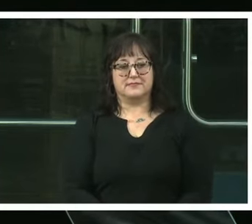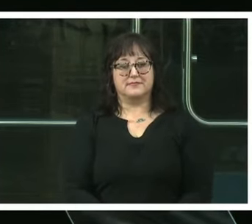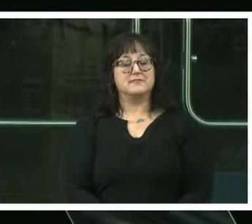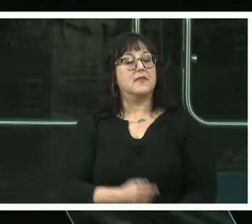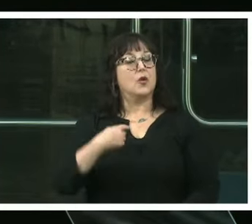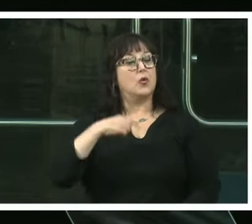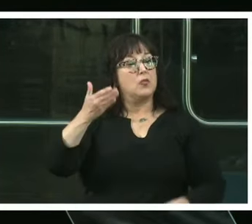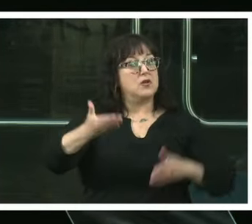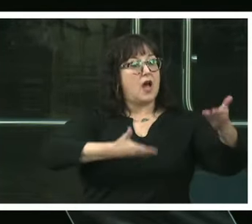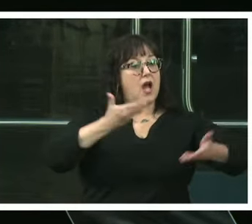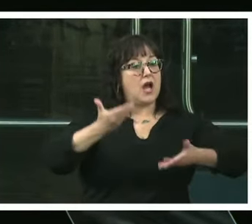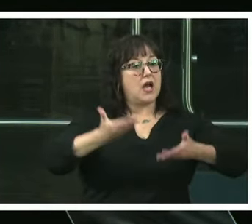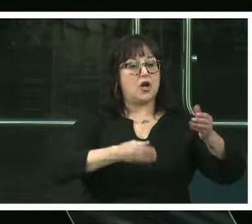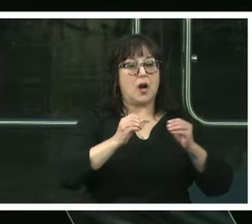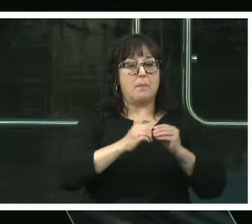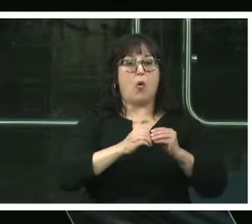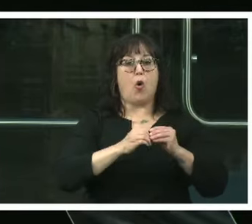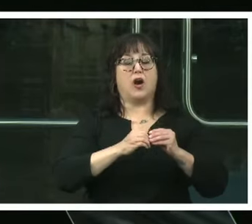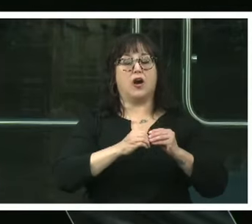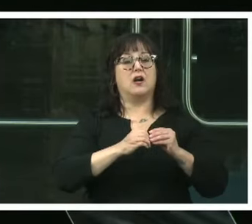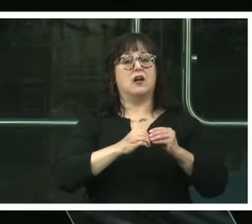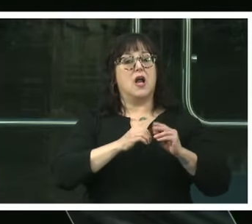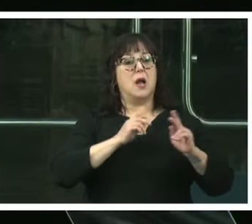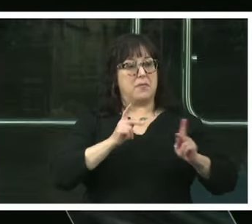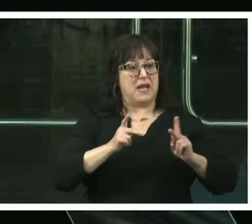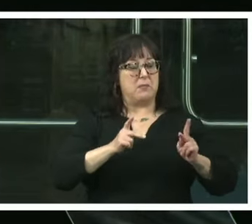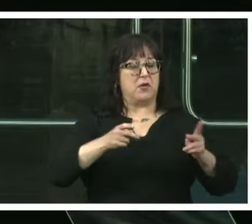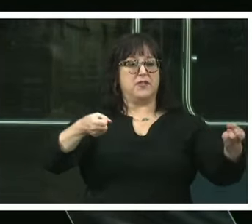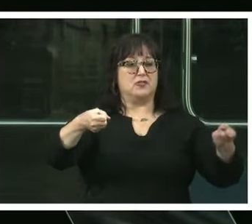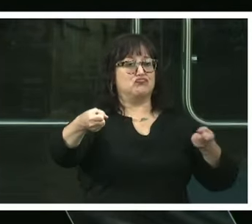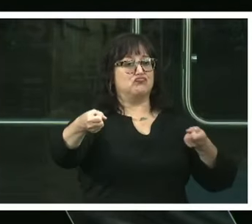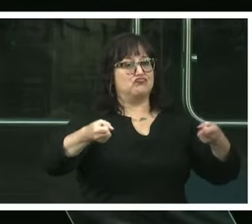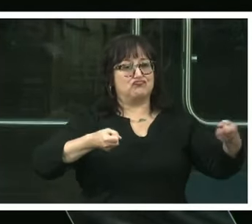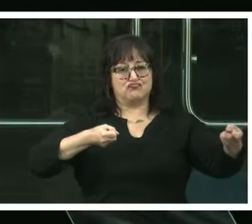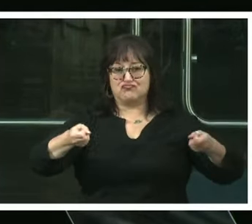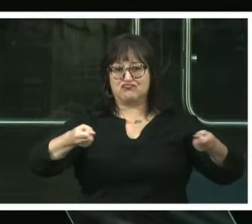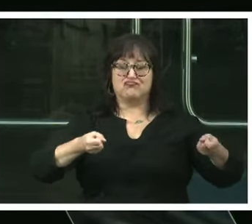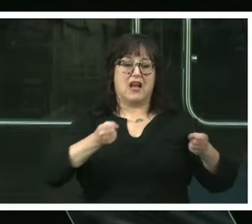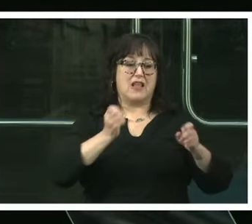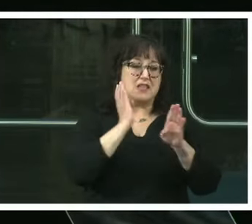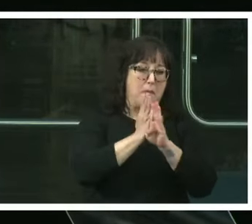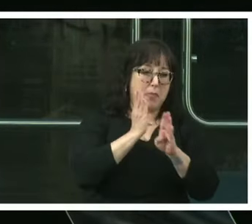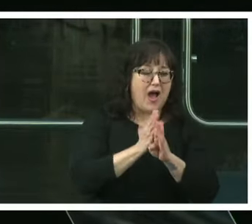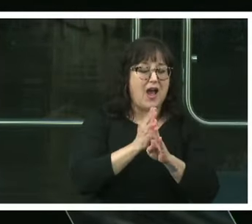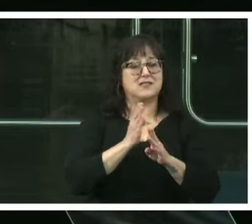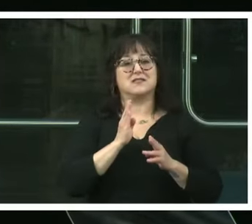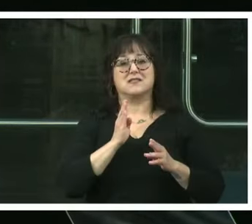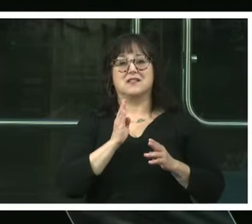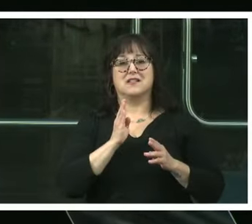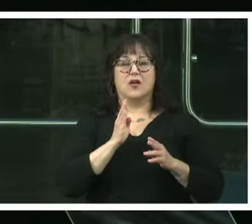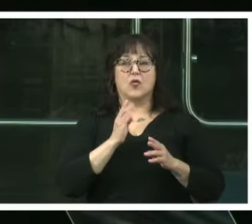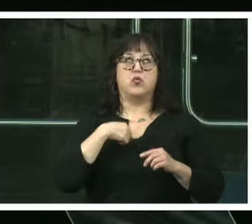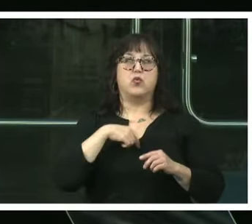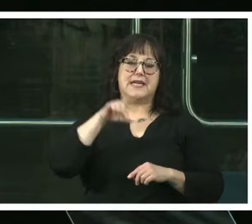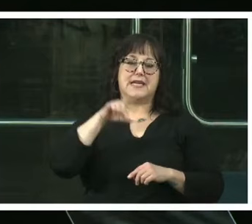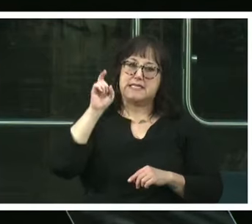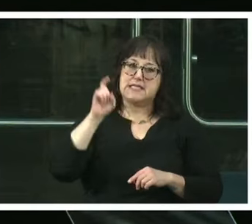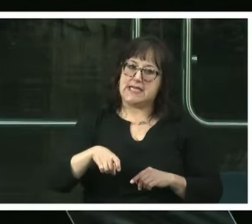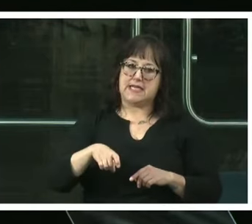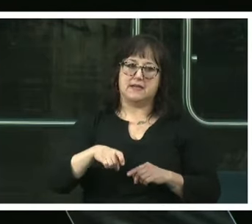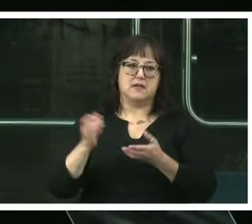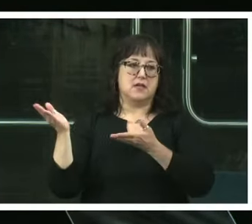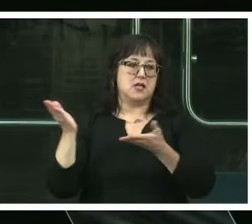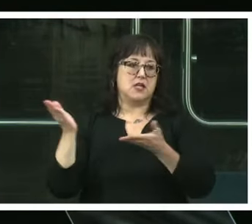We will hire more transit operators, who we desperately need to bring Muni service back all over this